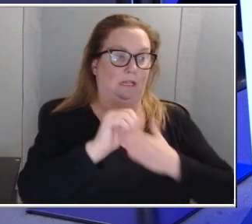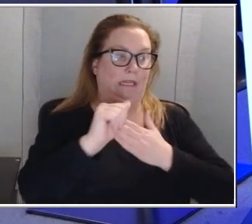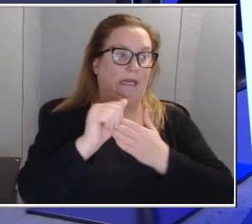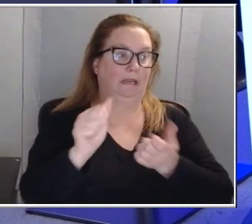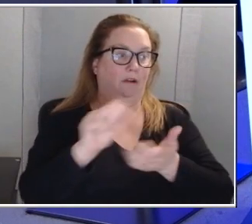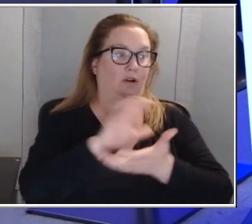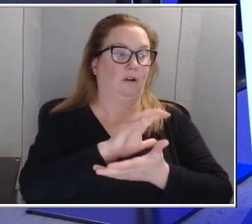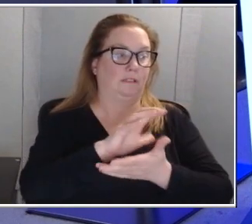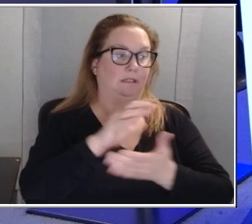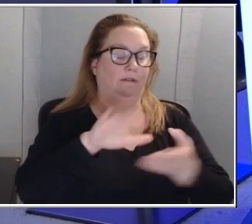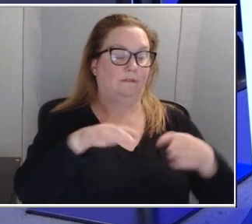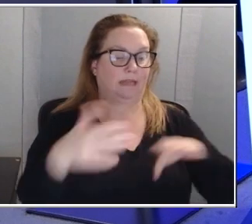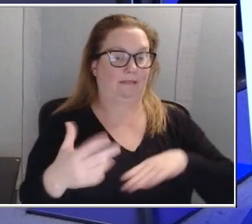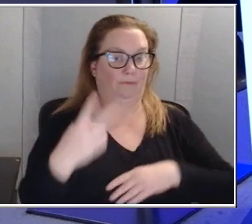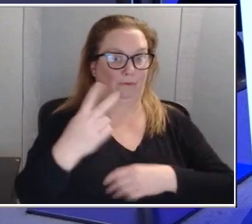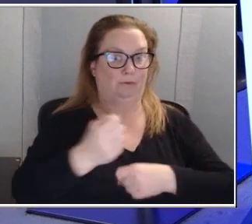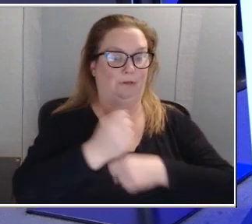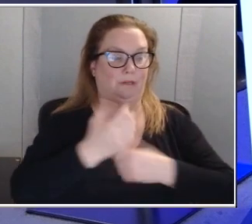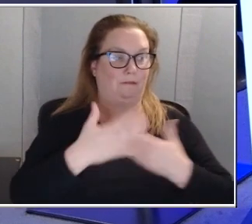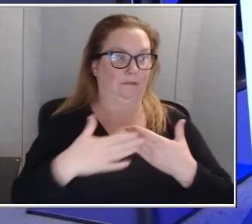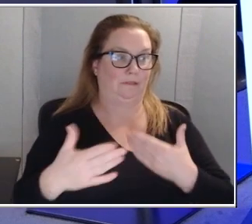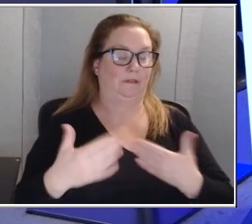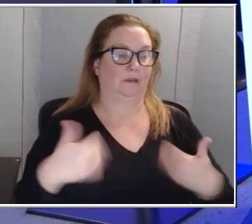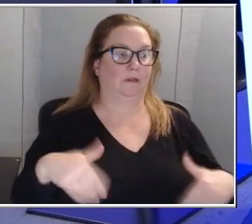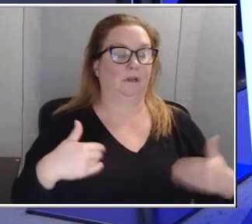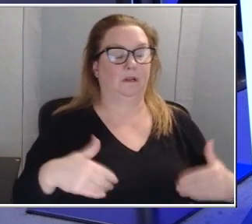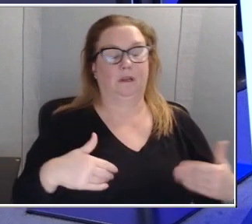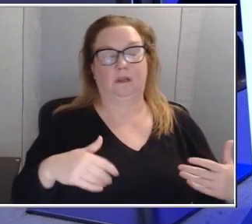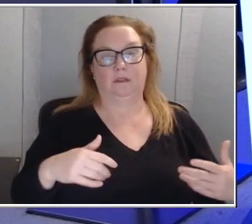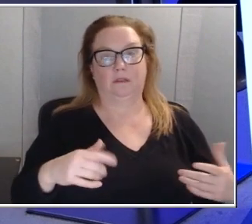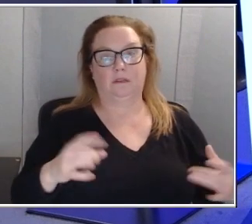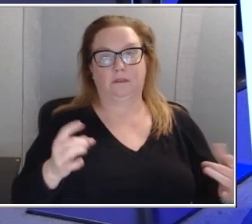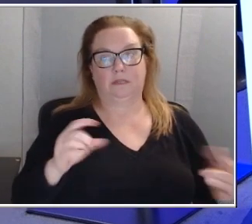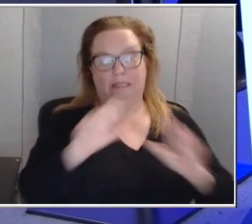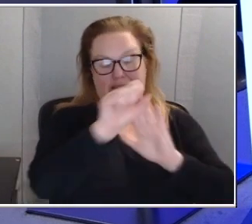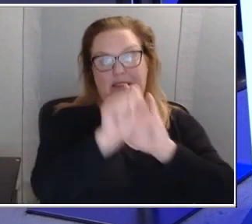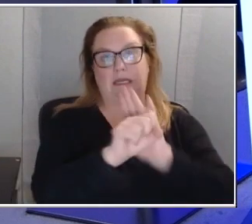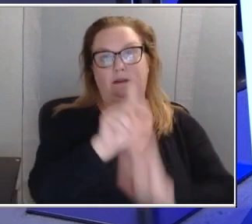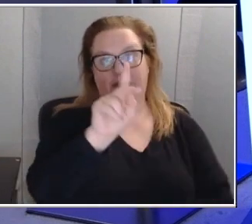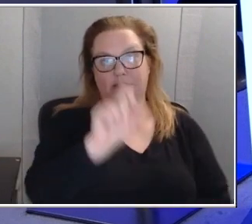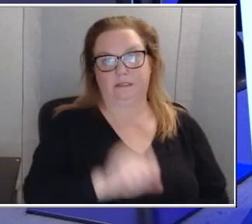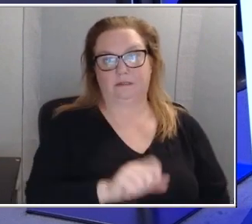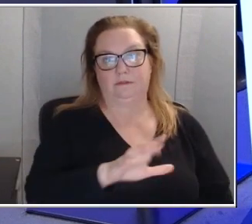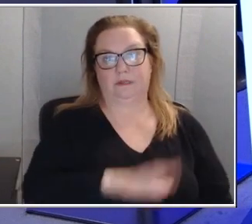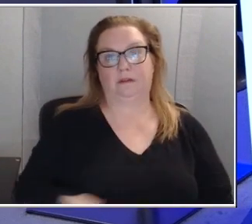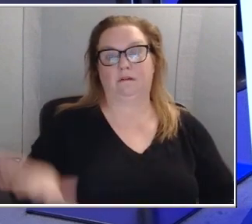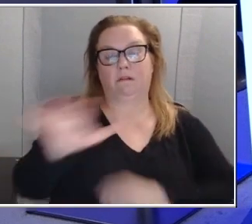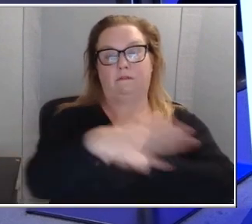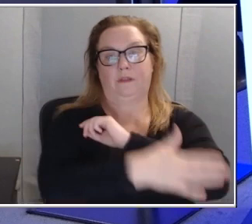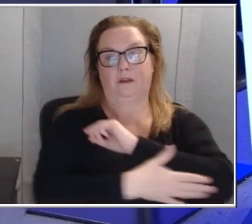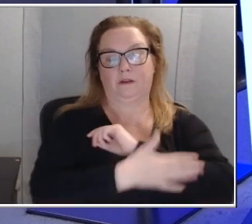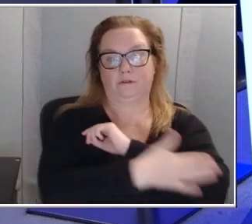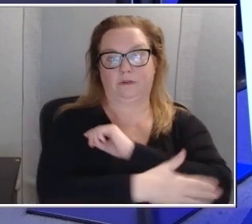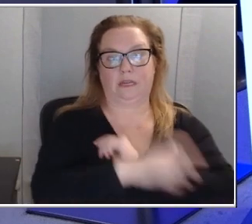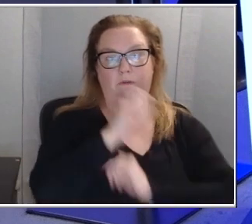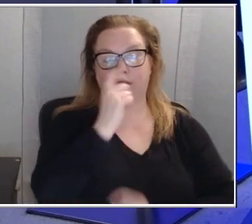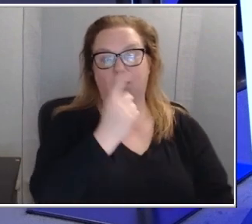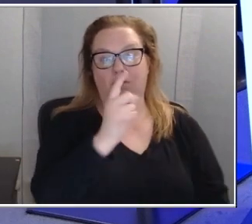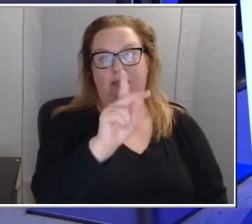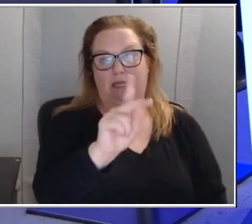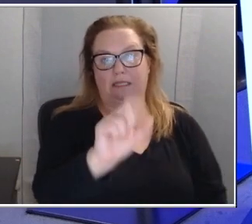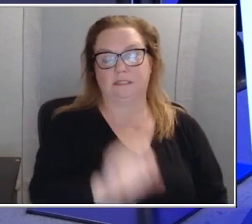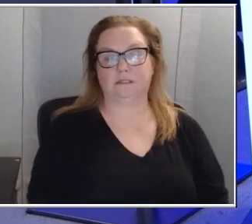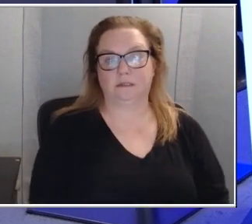next 2 years, that's pretty dramatic. Yeah, in the state of Kansas. Yeah, well, and across the country. Yeah. Right? I mean, it wasn't just limited to Kansas.